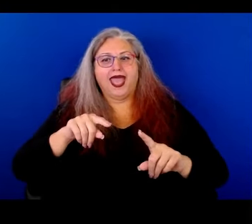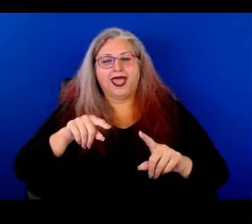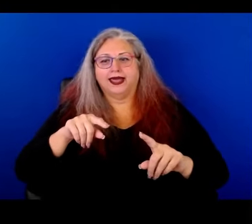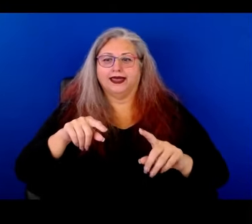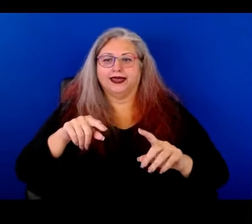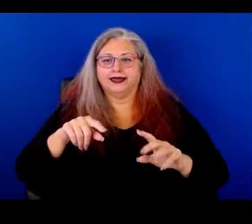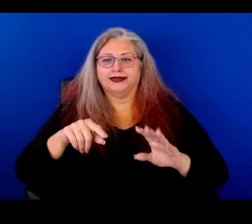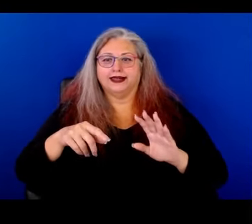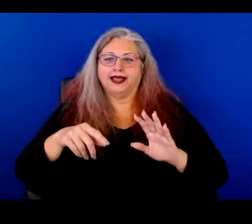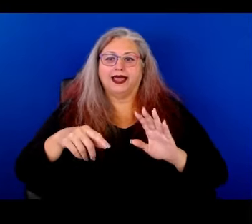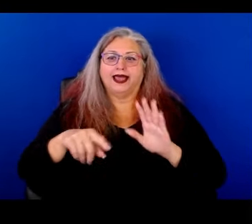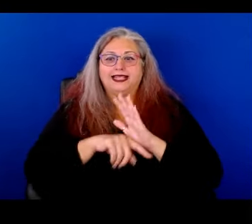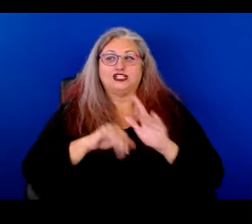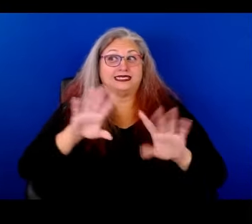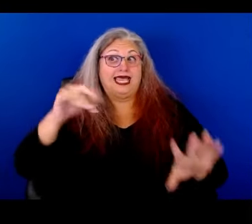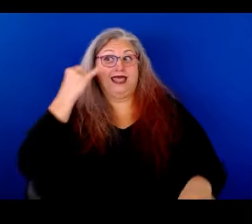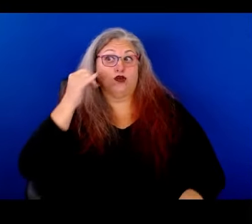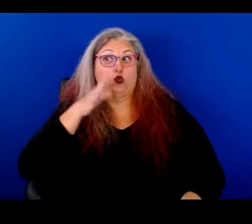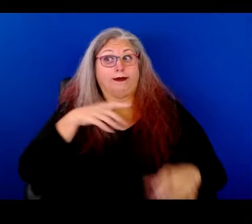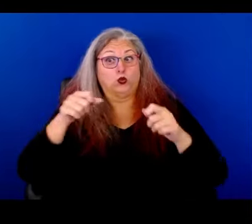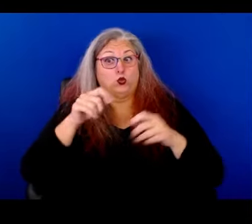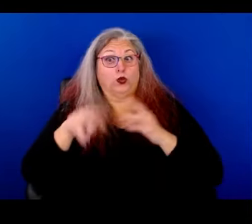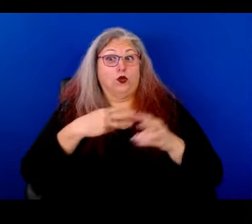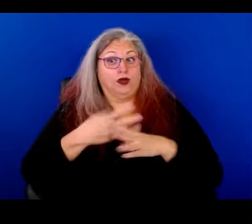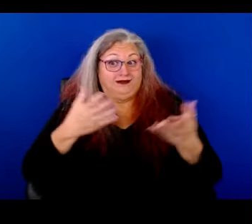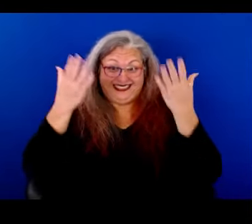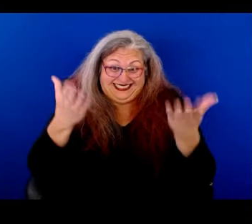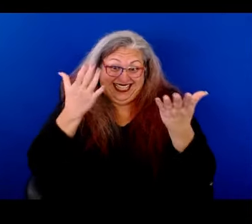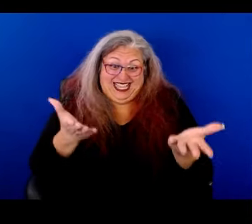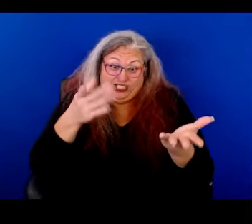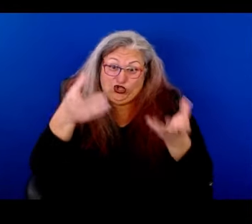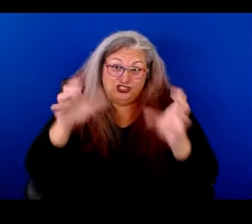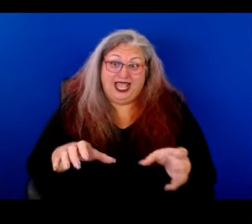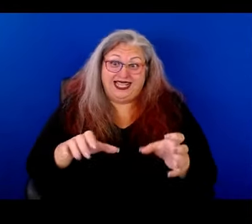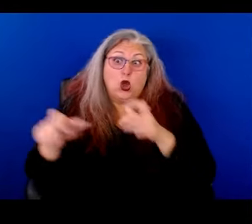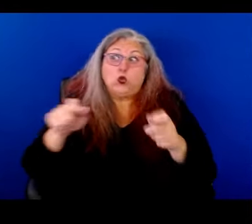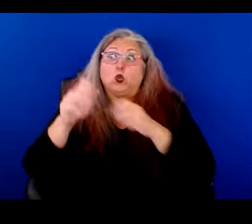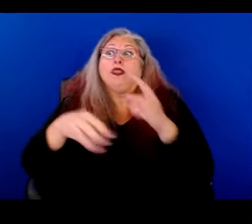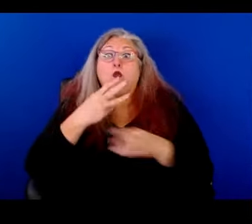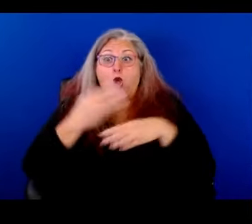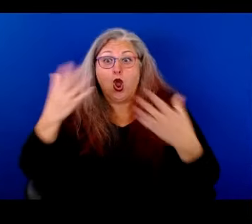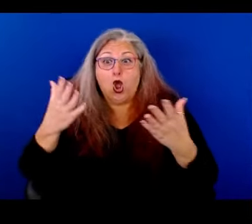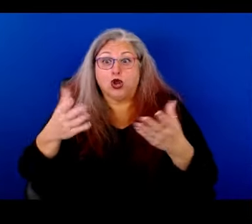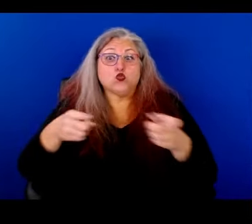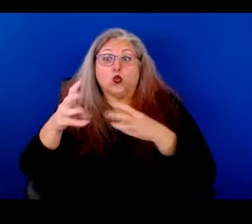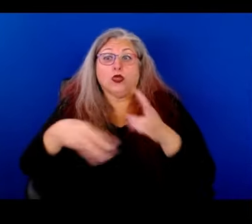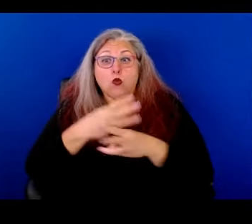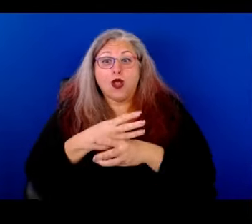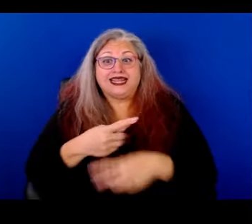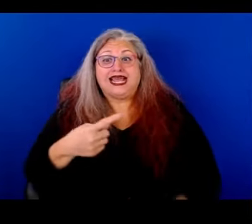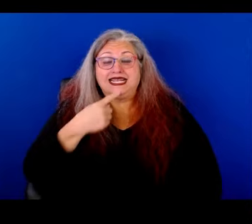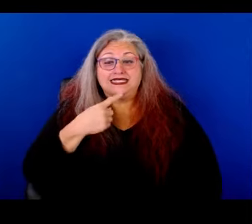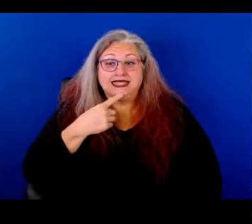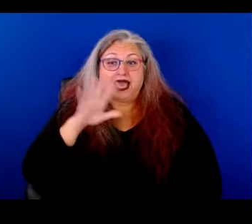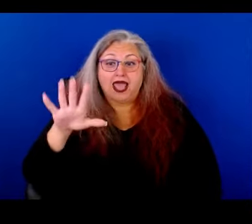that we're always saying, if women ruled the world, well, here's your chance, woman. Rule the world. Rule the world and